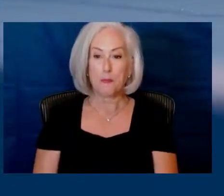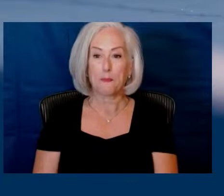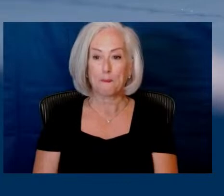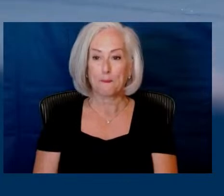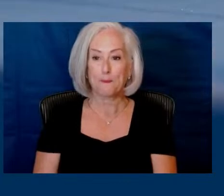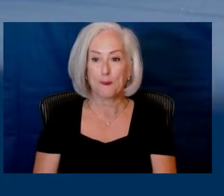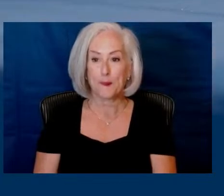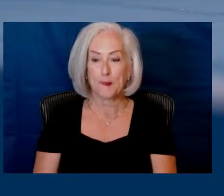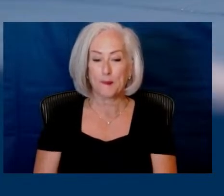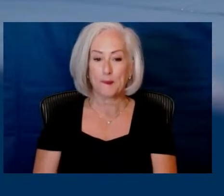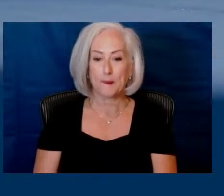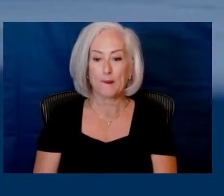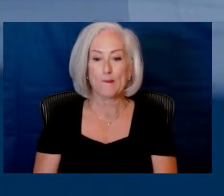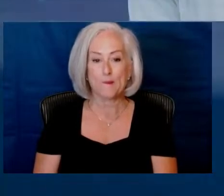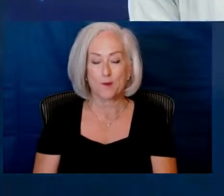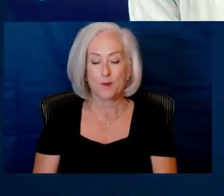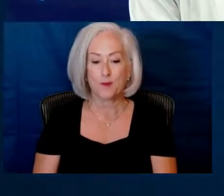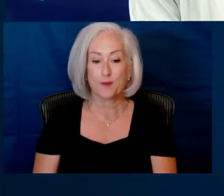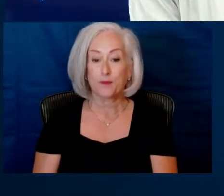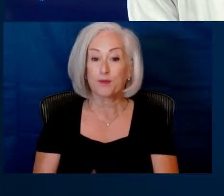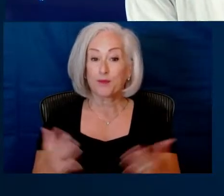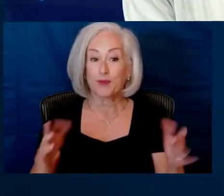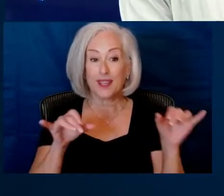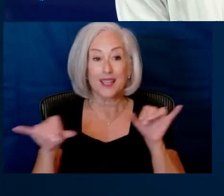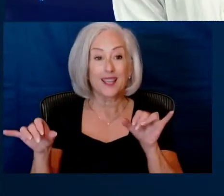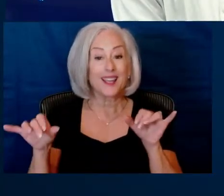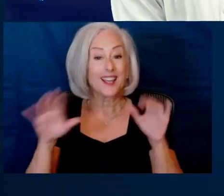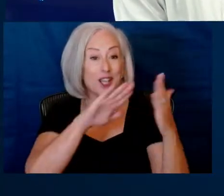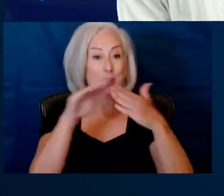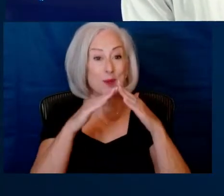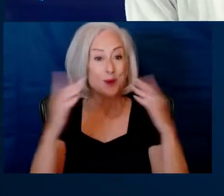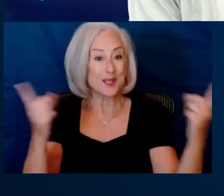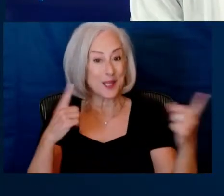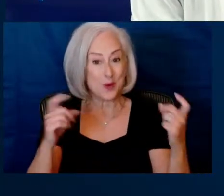No. How about community questions, Jess?